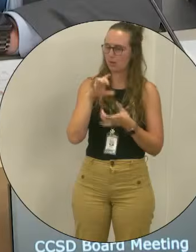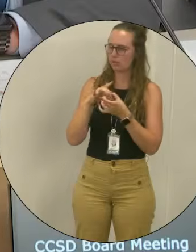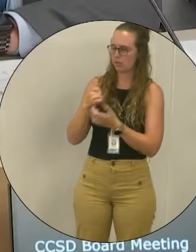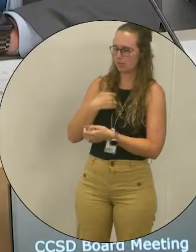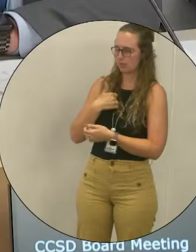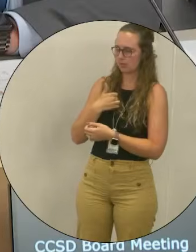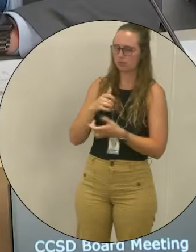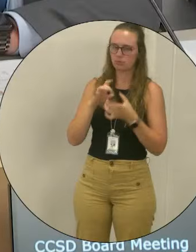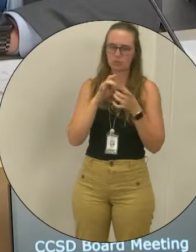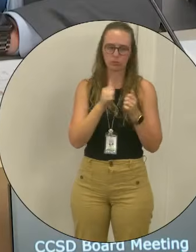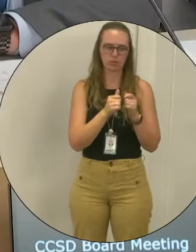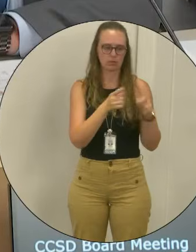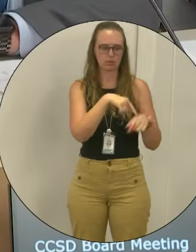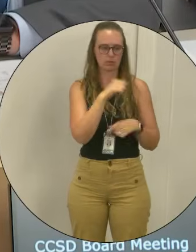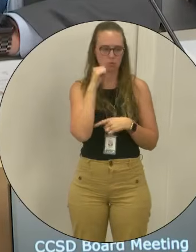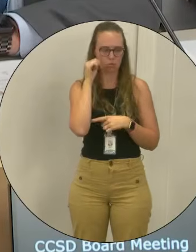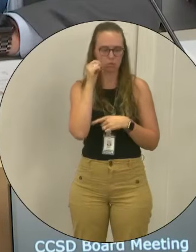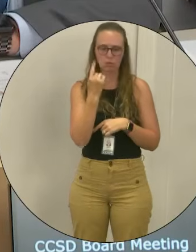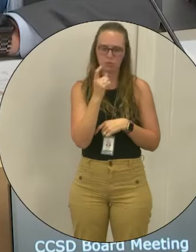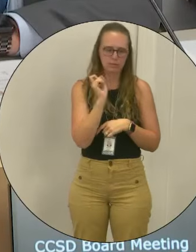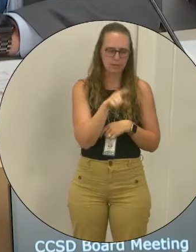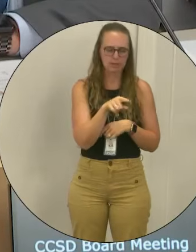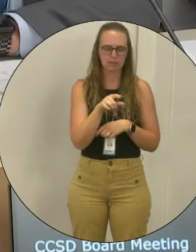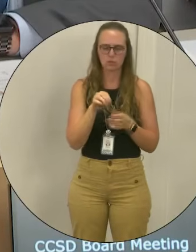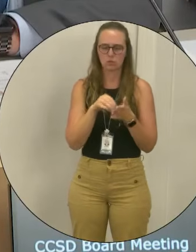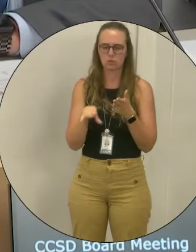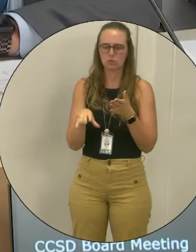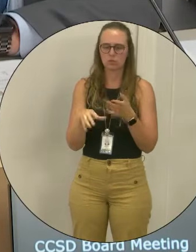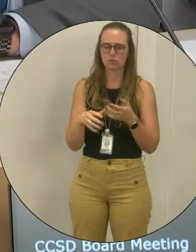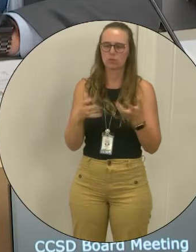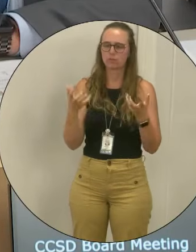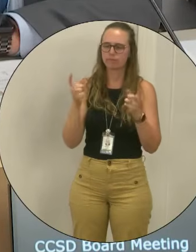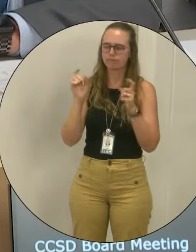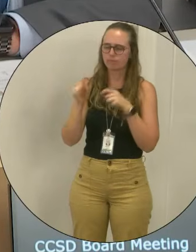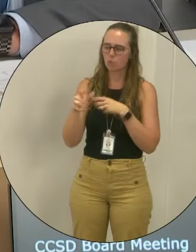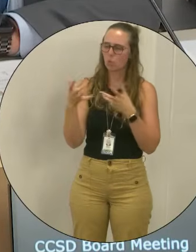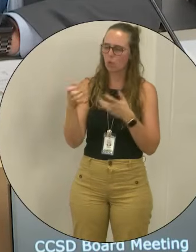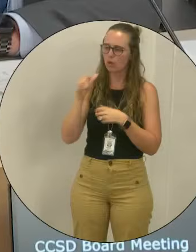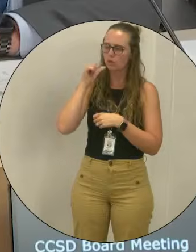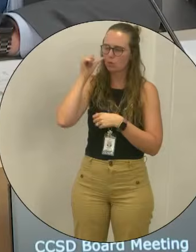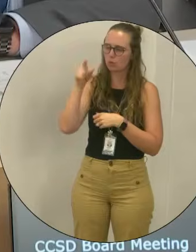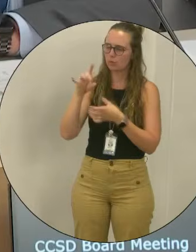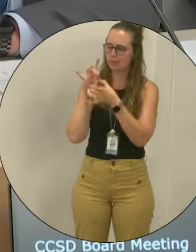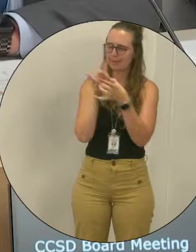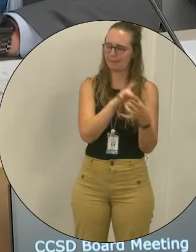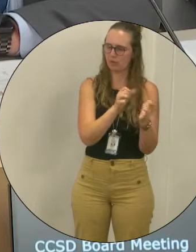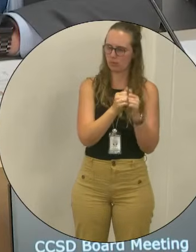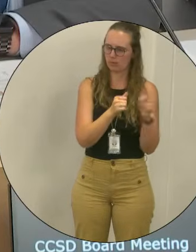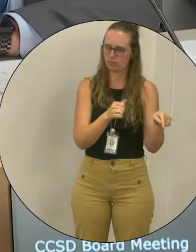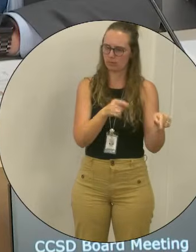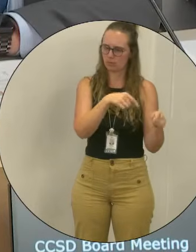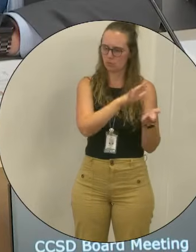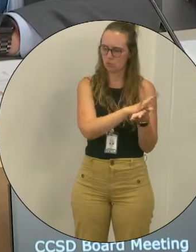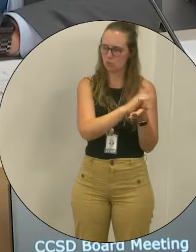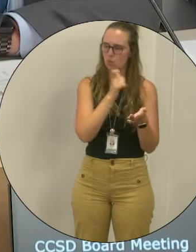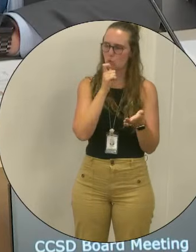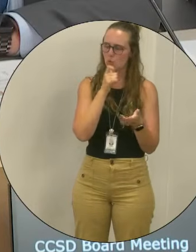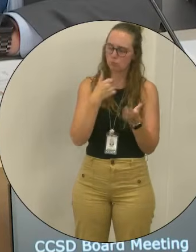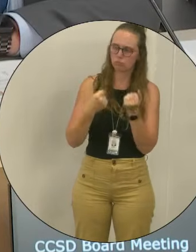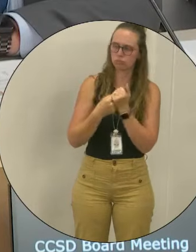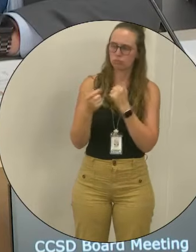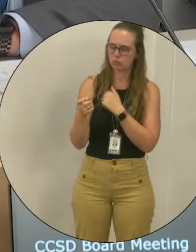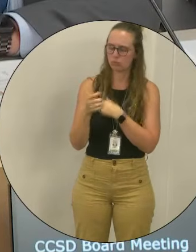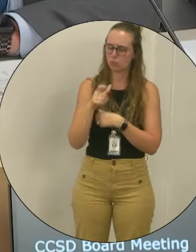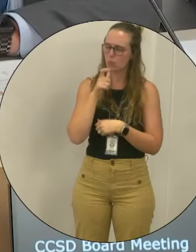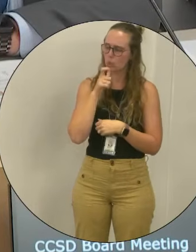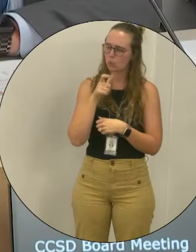relationships with adults. We always ask the question, what adults are you connected with on this campus? Who has your back?